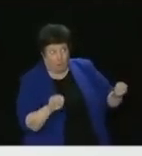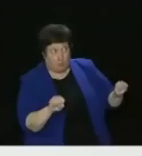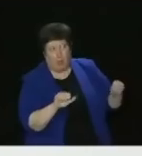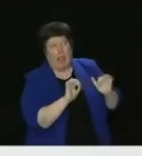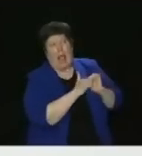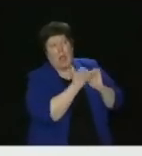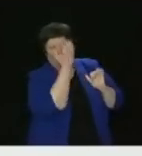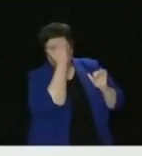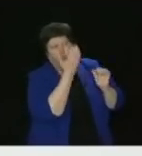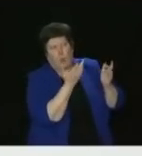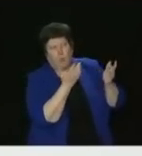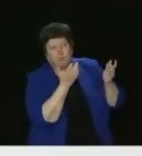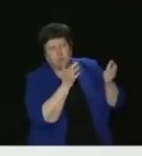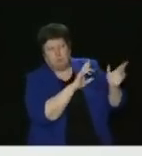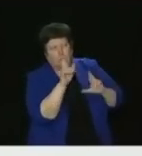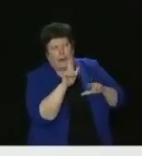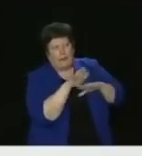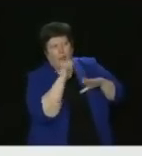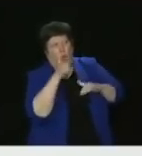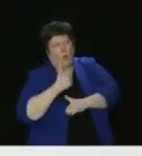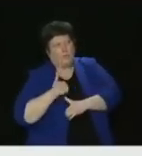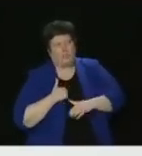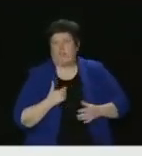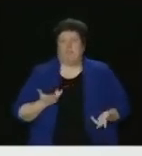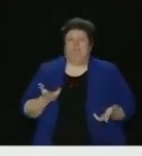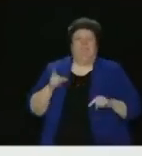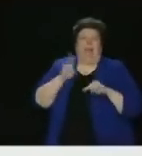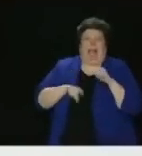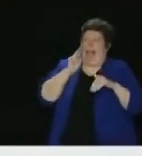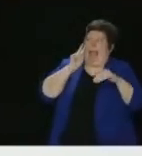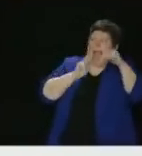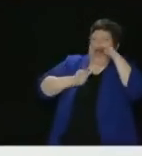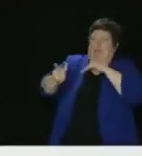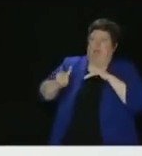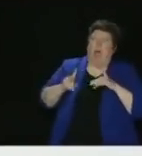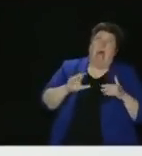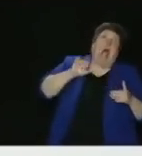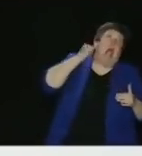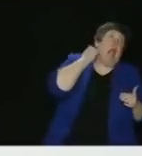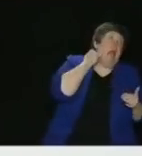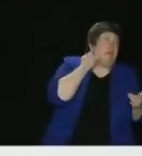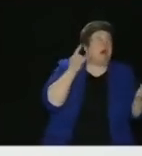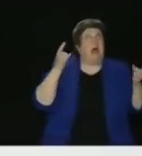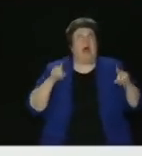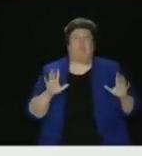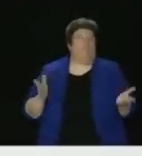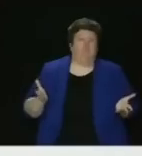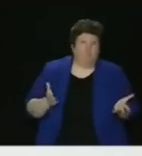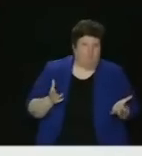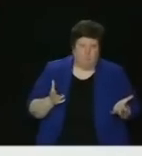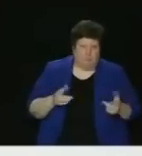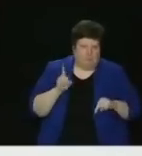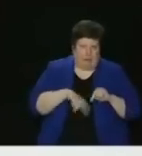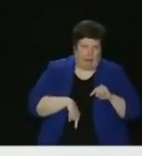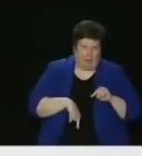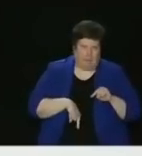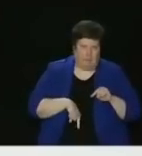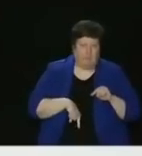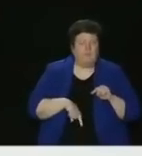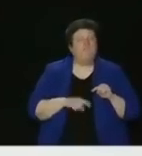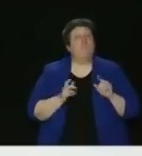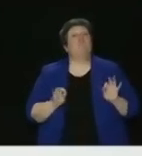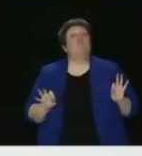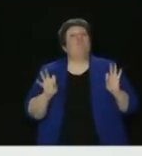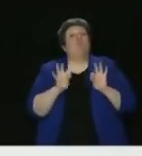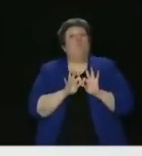that decision? I'm not going to engage in hypotheticals right now. I think what is most important is that